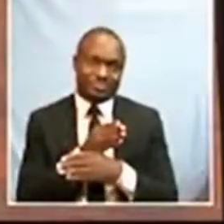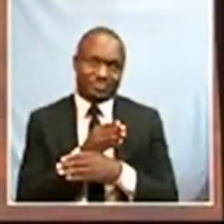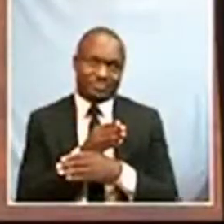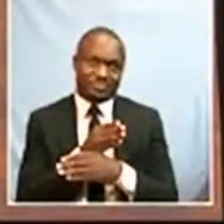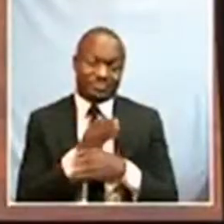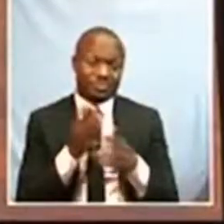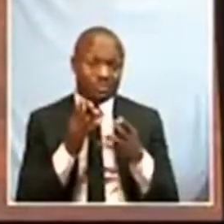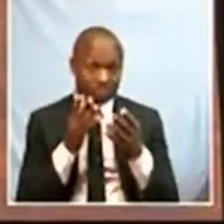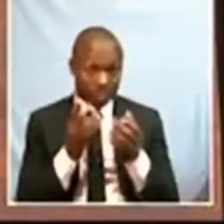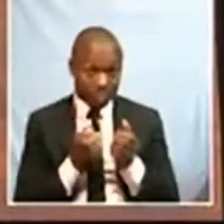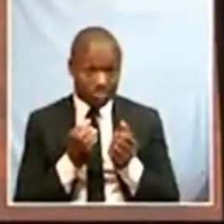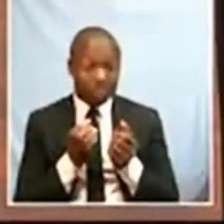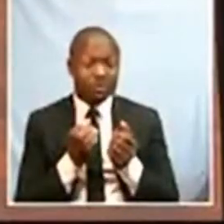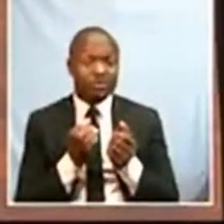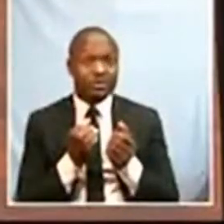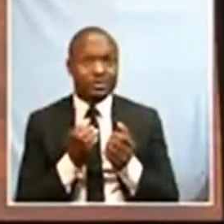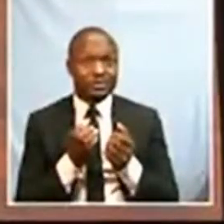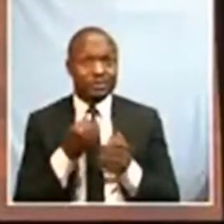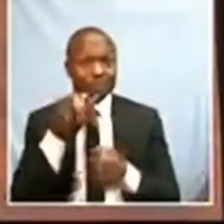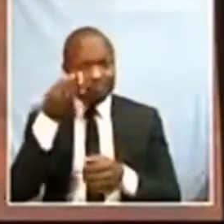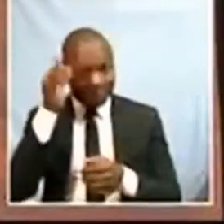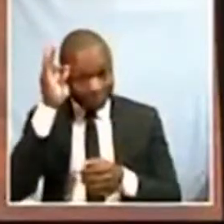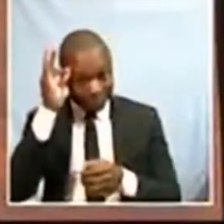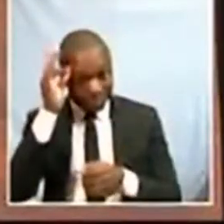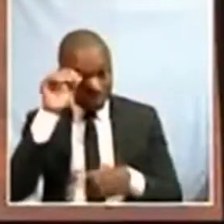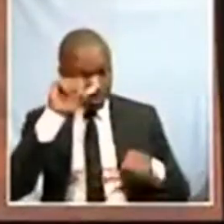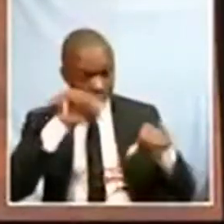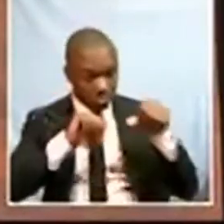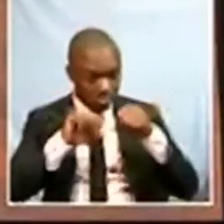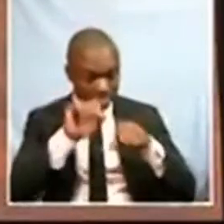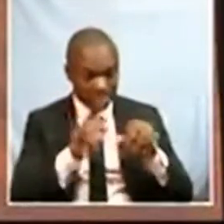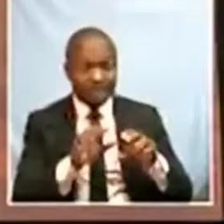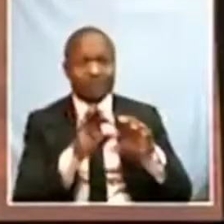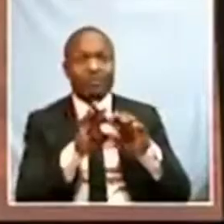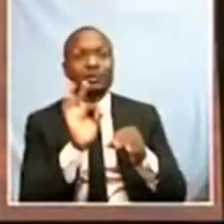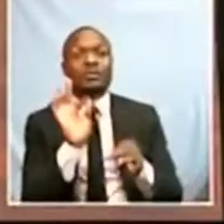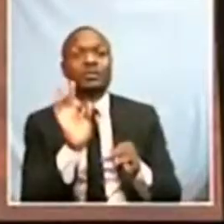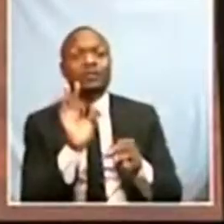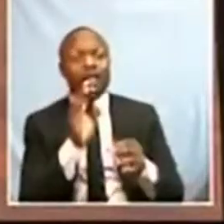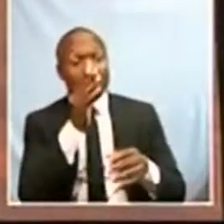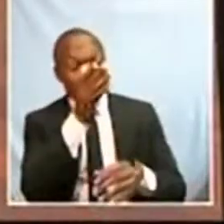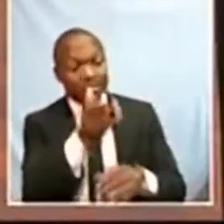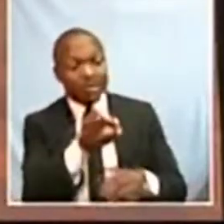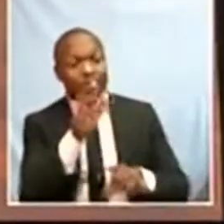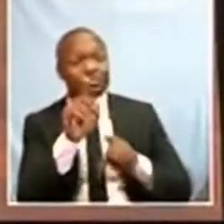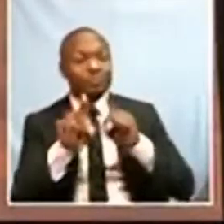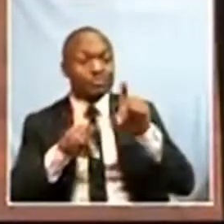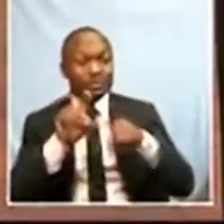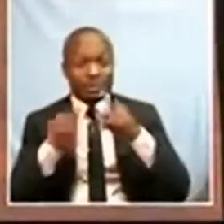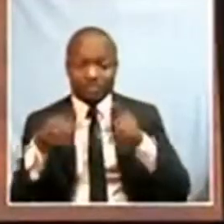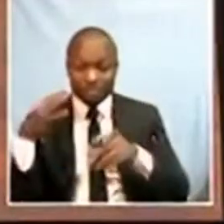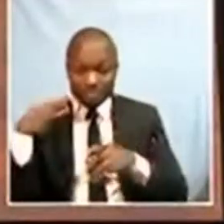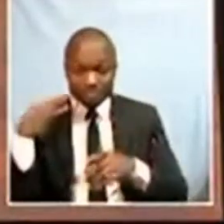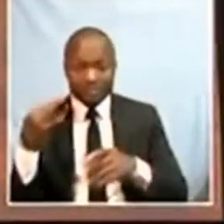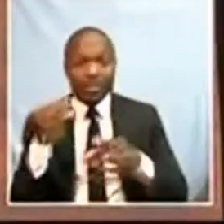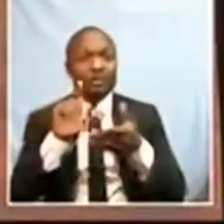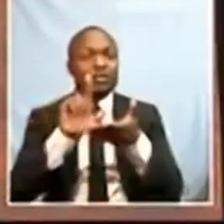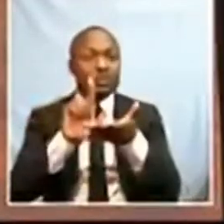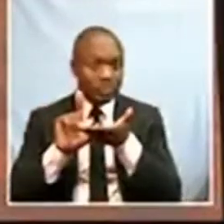I want to take note that according to the auditors, these people had applied for these